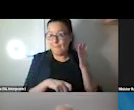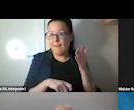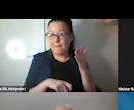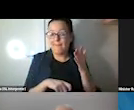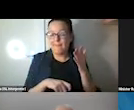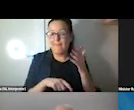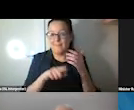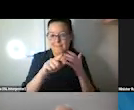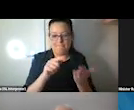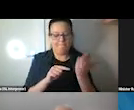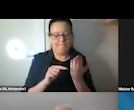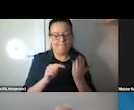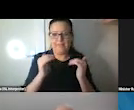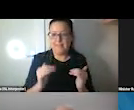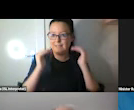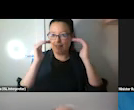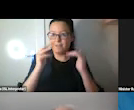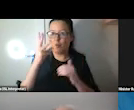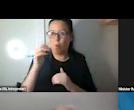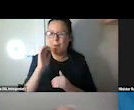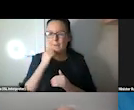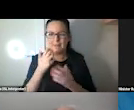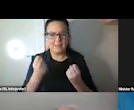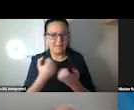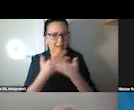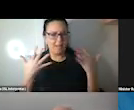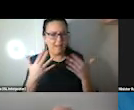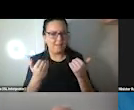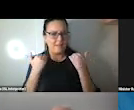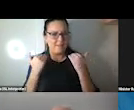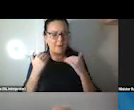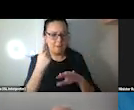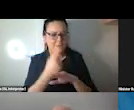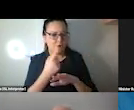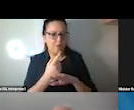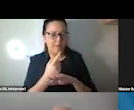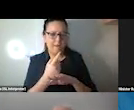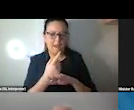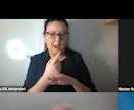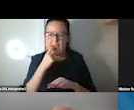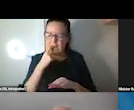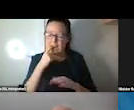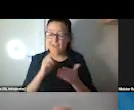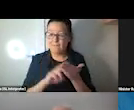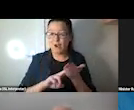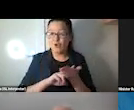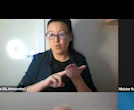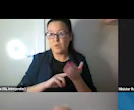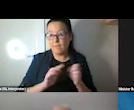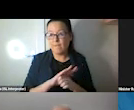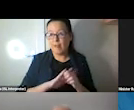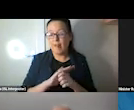because there's a lot of information there which will be extremely useful to you in practice and will help